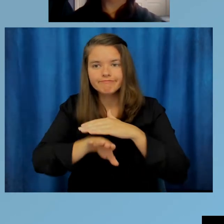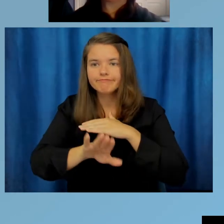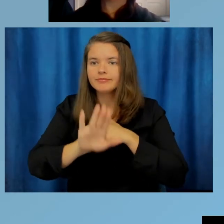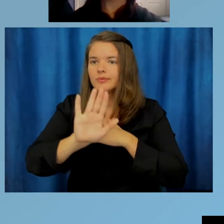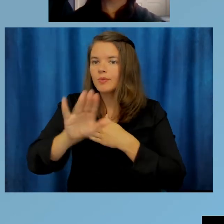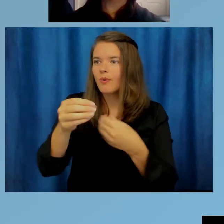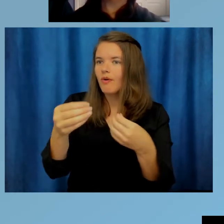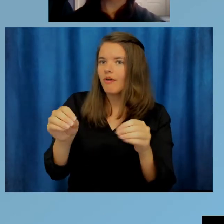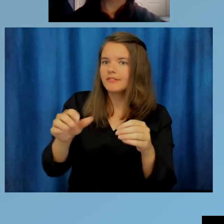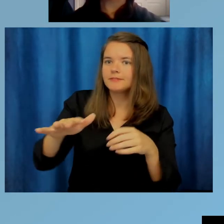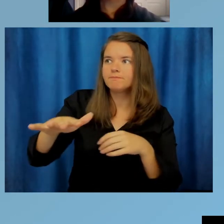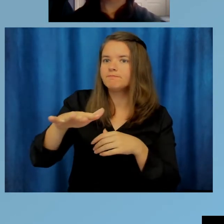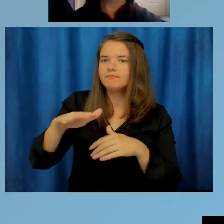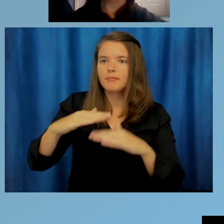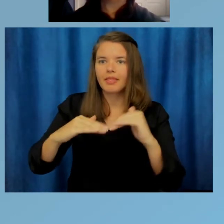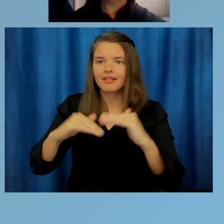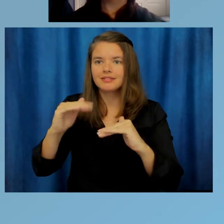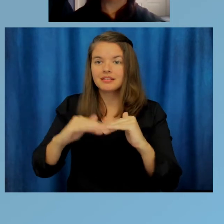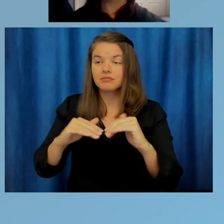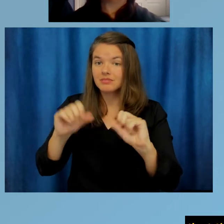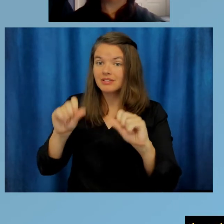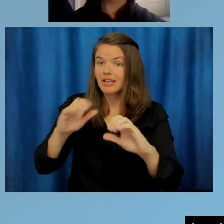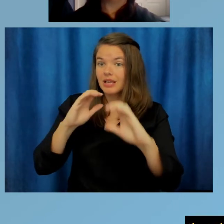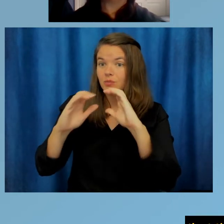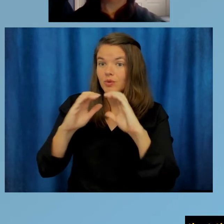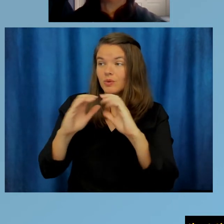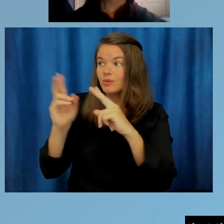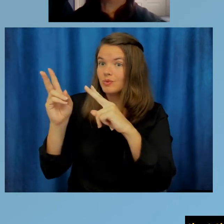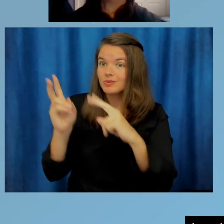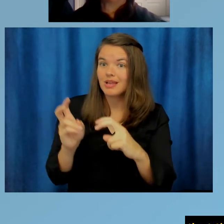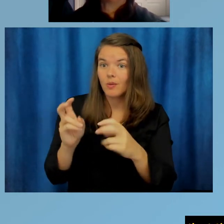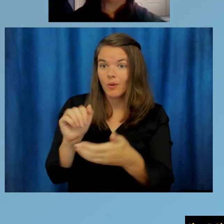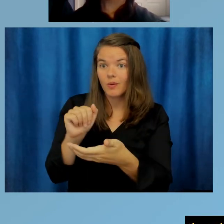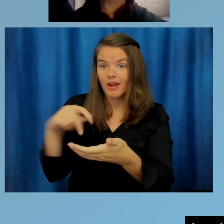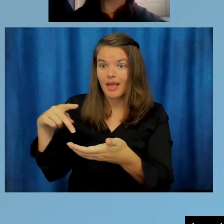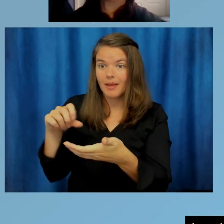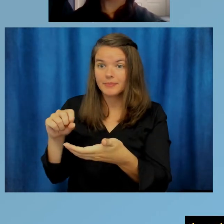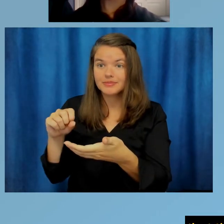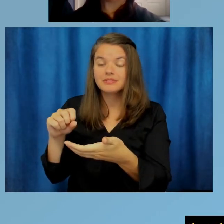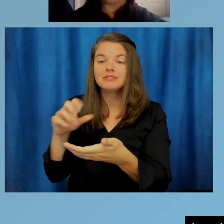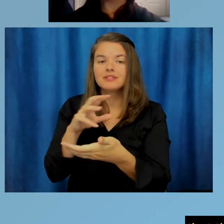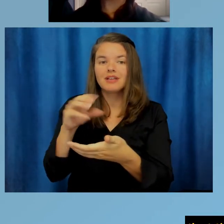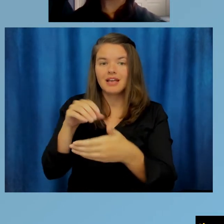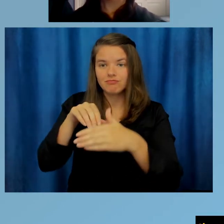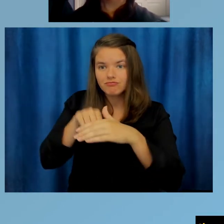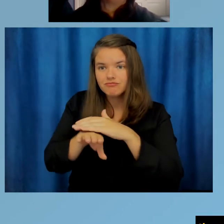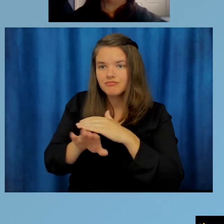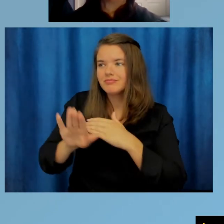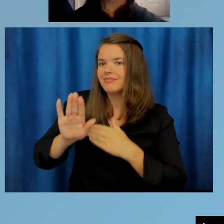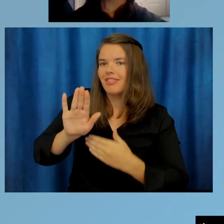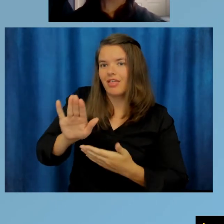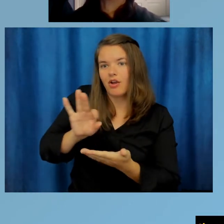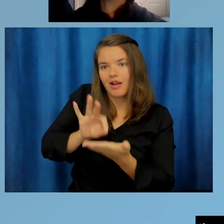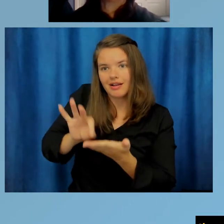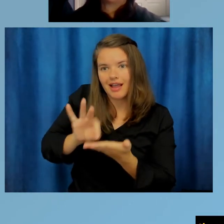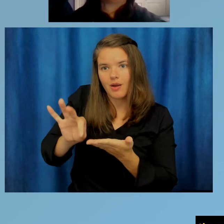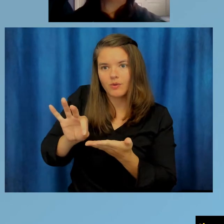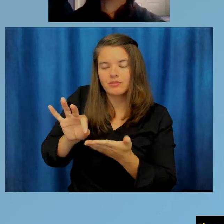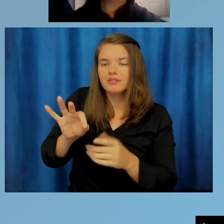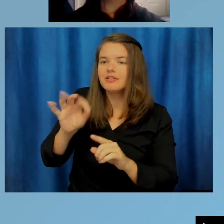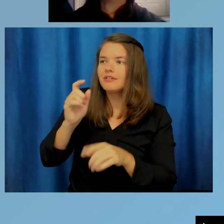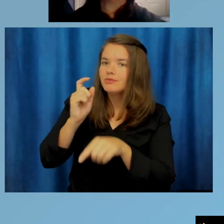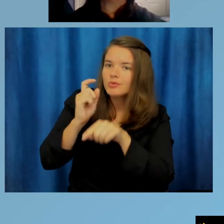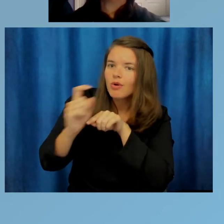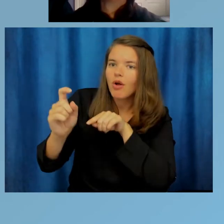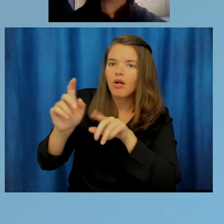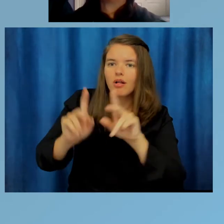could use that comes into your facility, that they can communicate by downloading those apps and going into their